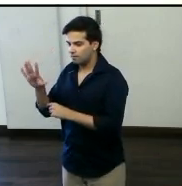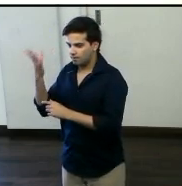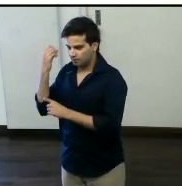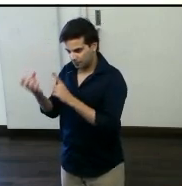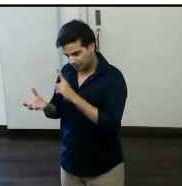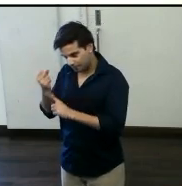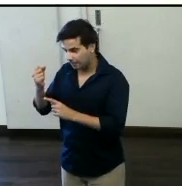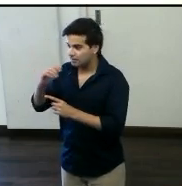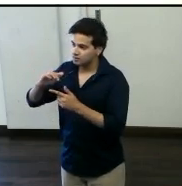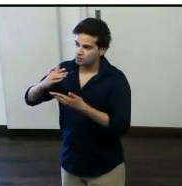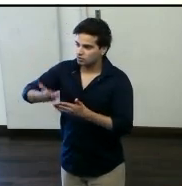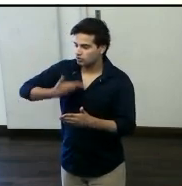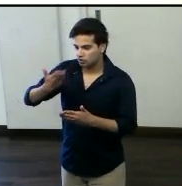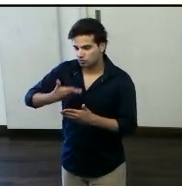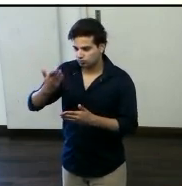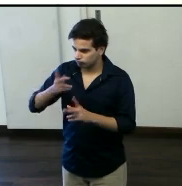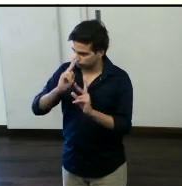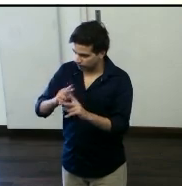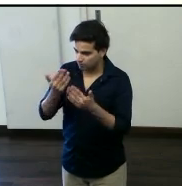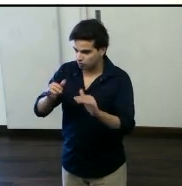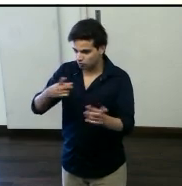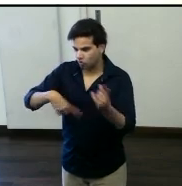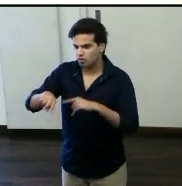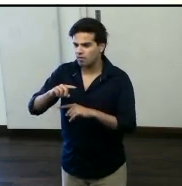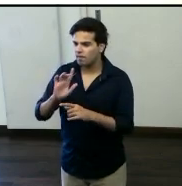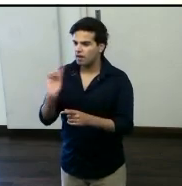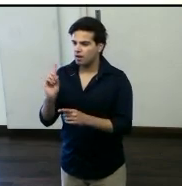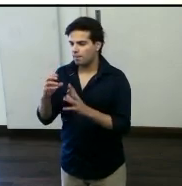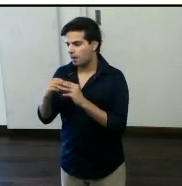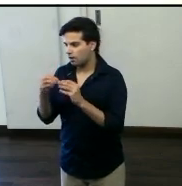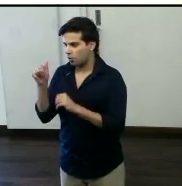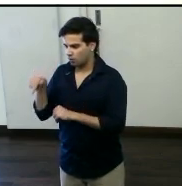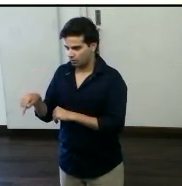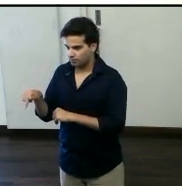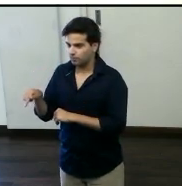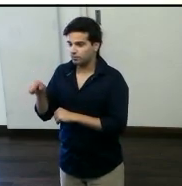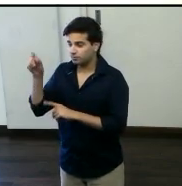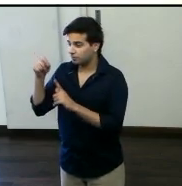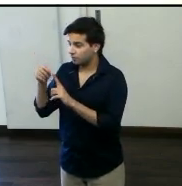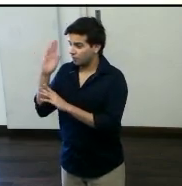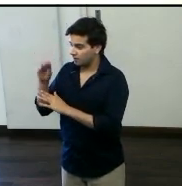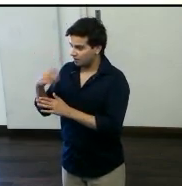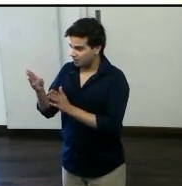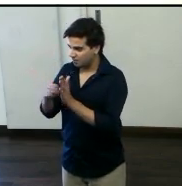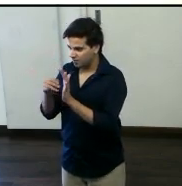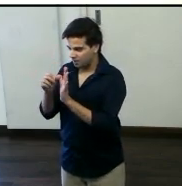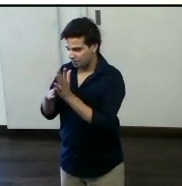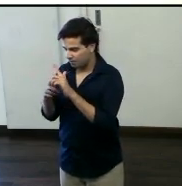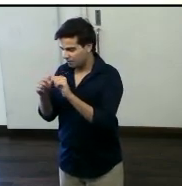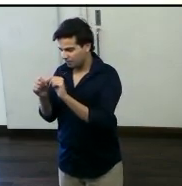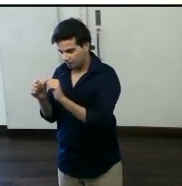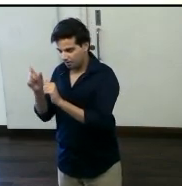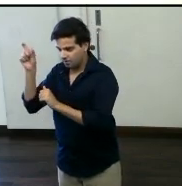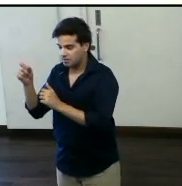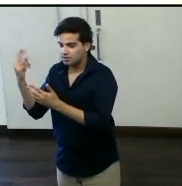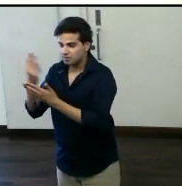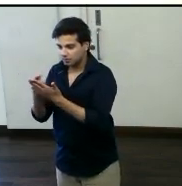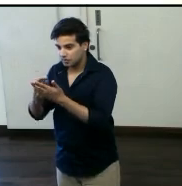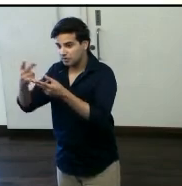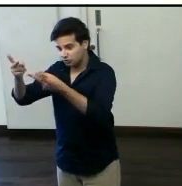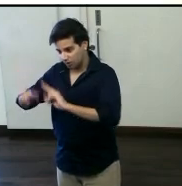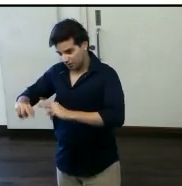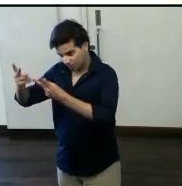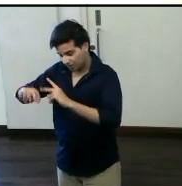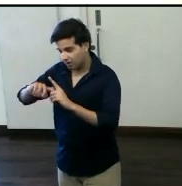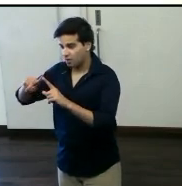continues to teach and inspire students in Bangalore. Professor Mamta Sagar is a poet, writer, translator,